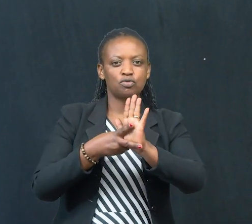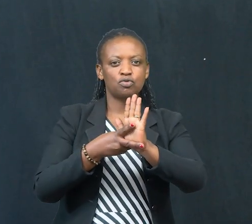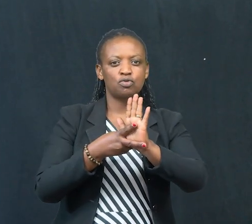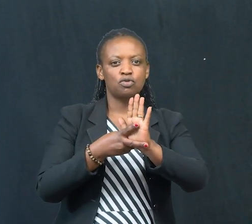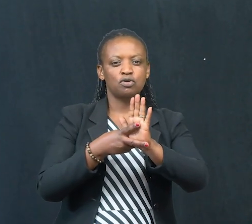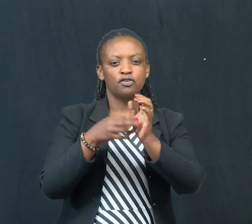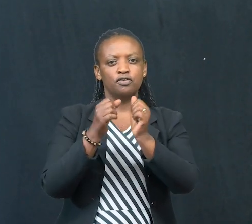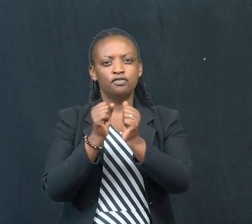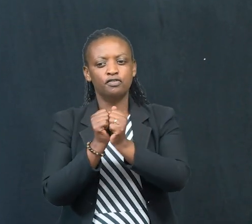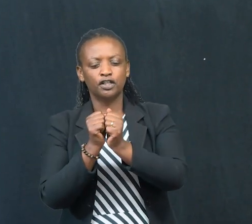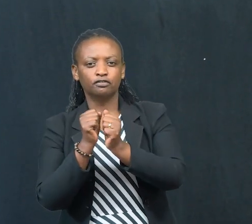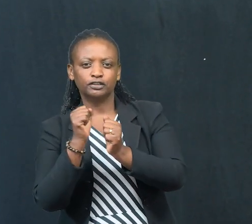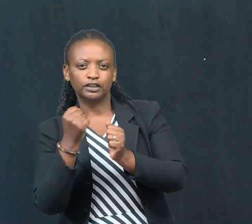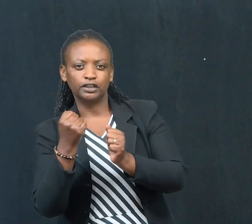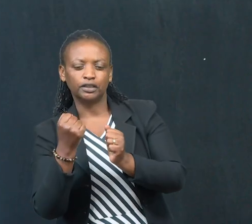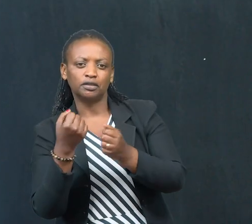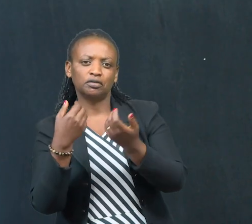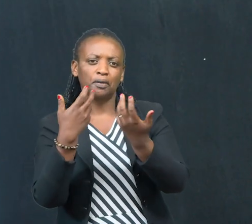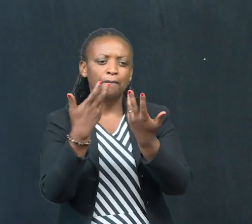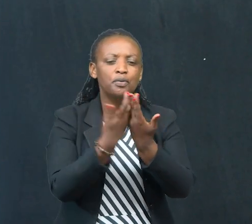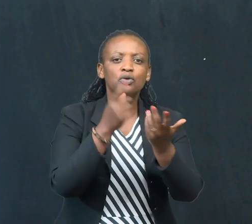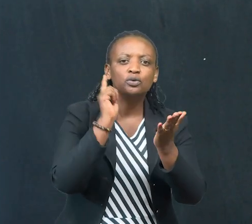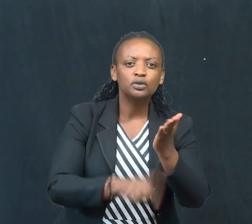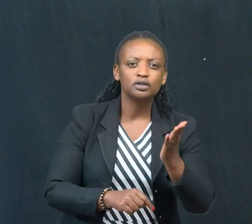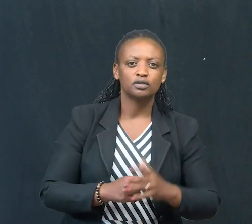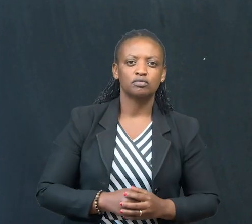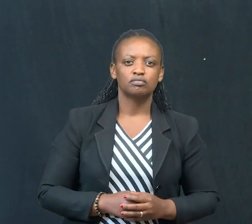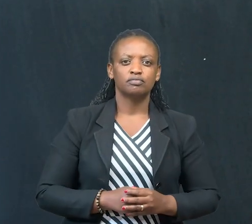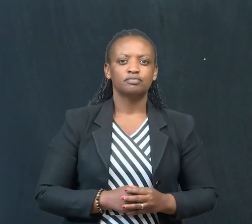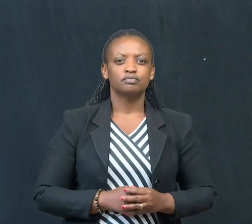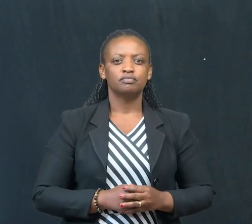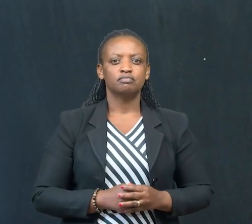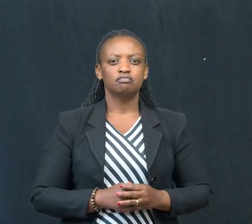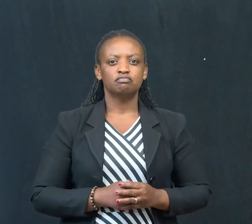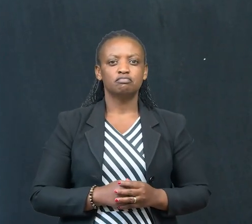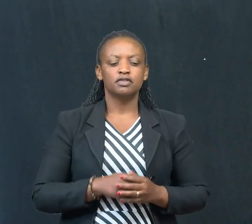equal to 15, okay, into,